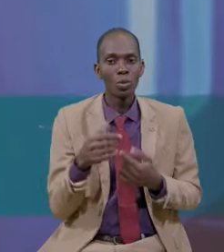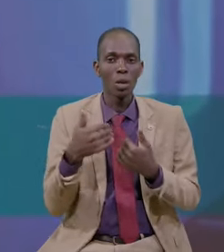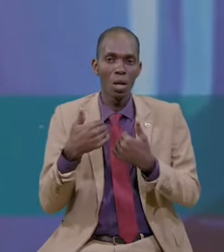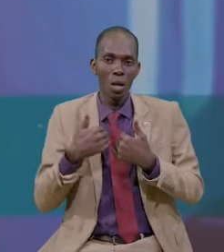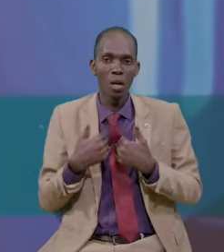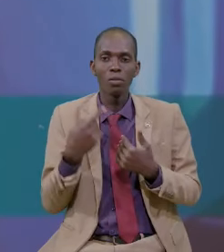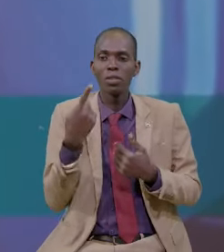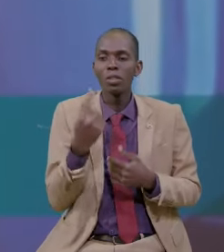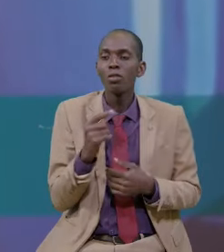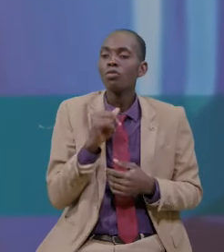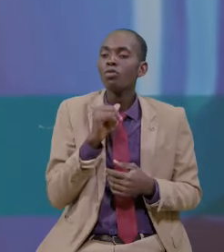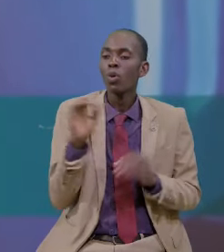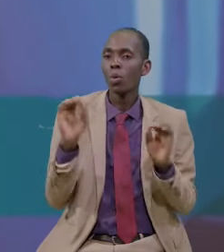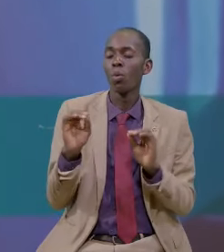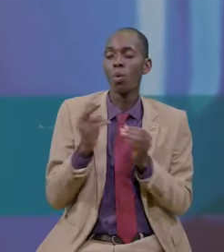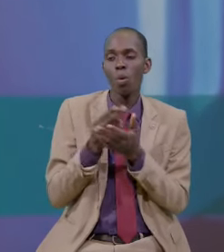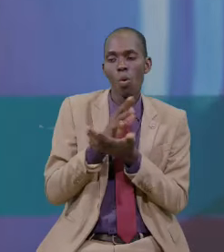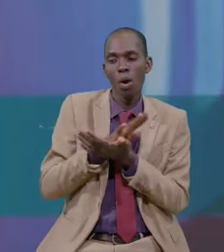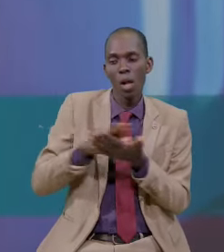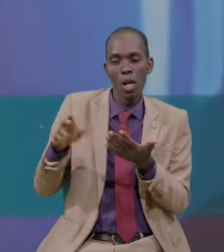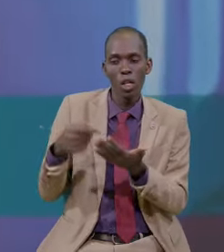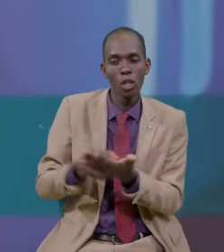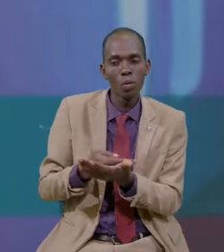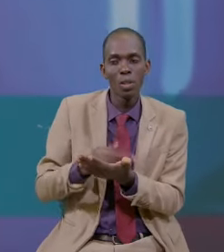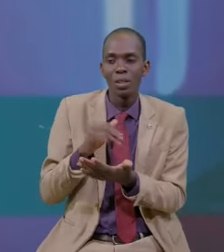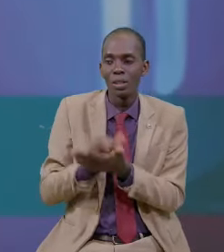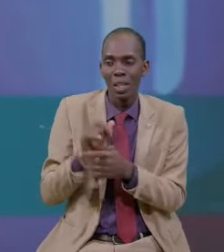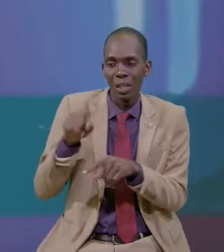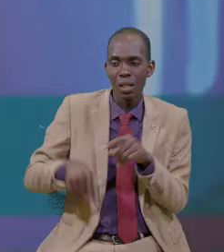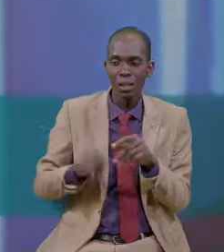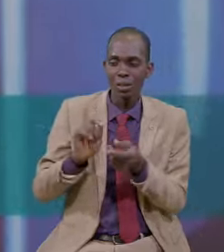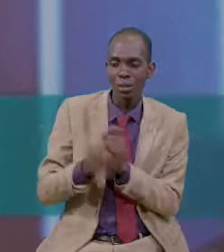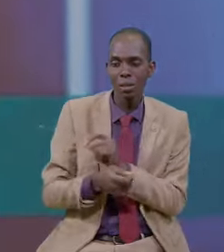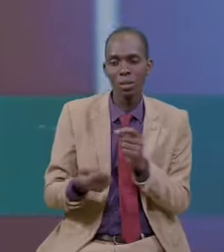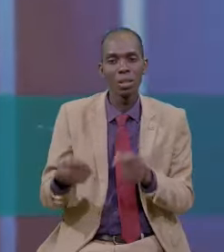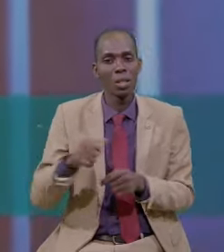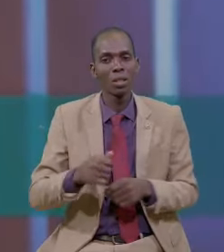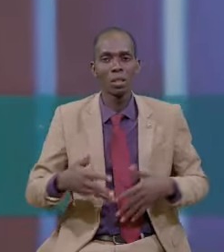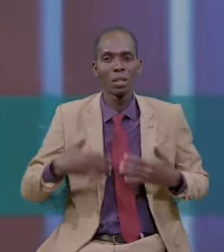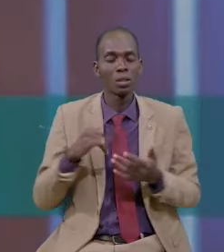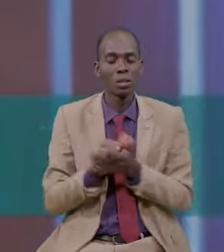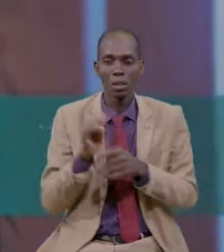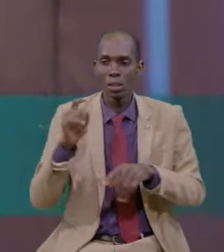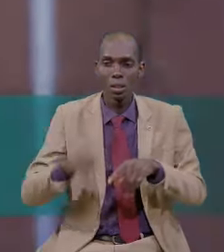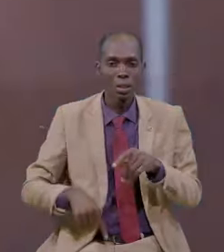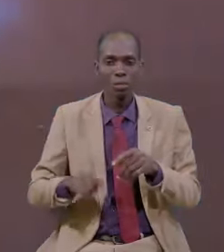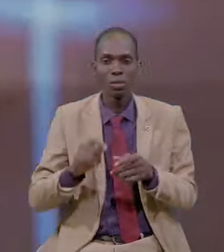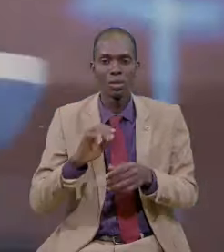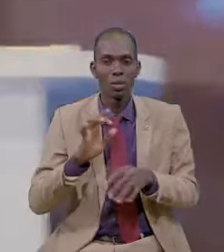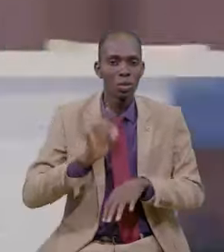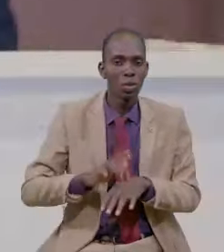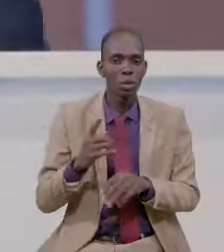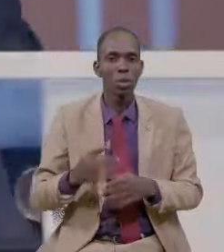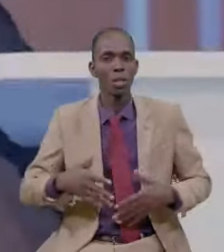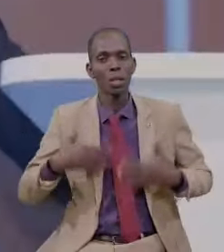unholy gospel that doesn't touch any life, that doesn't mean anything to Satan. You cannot be